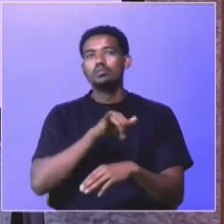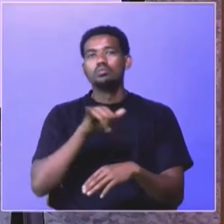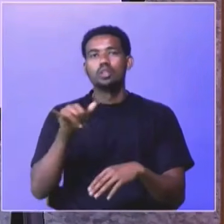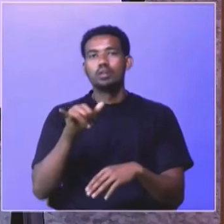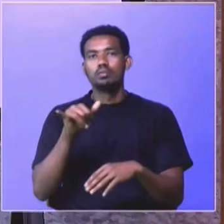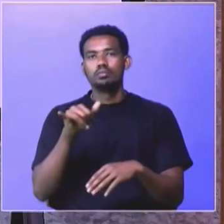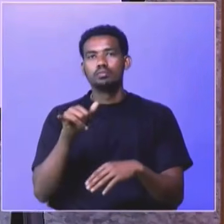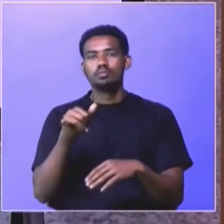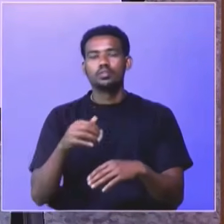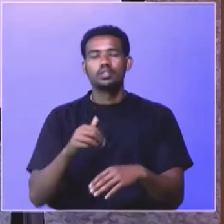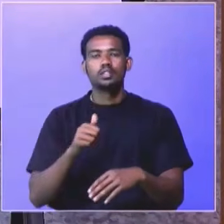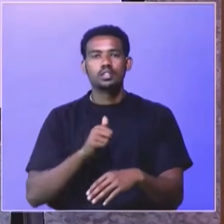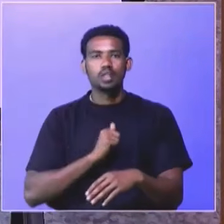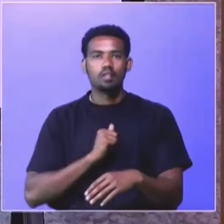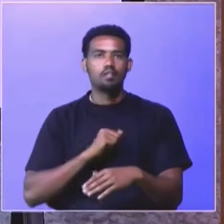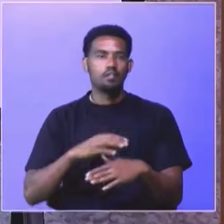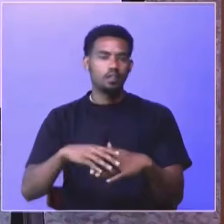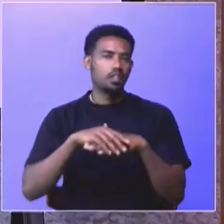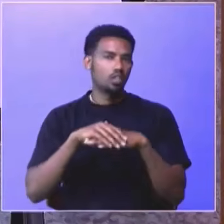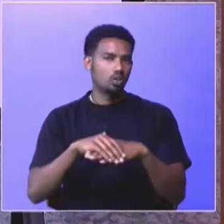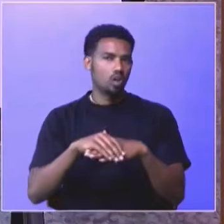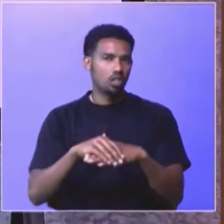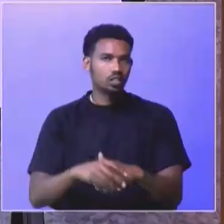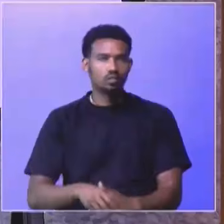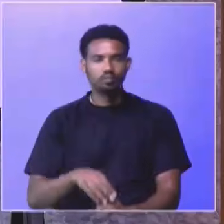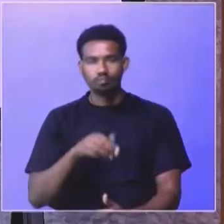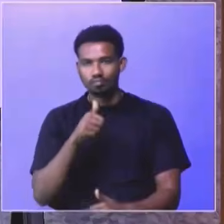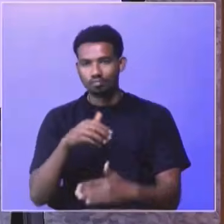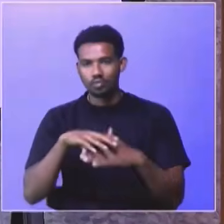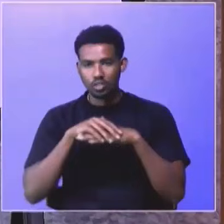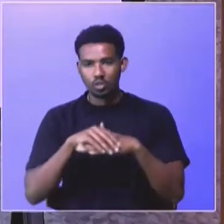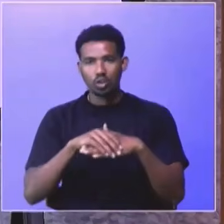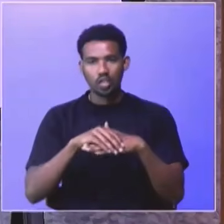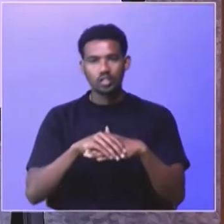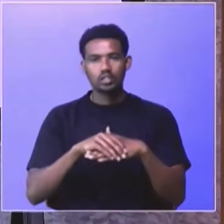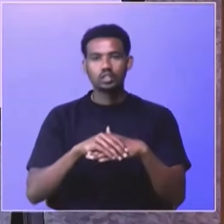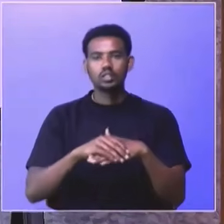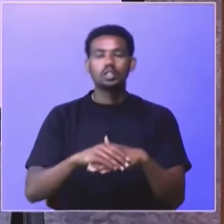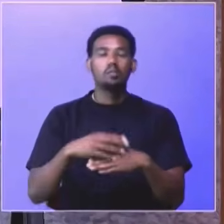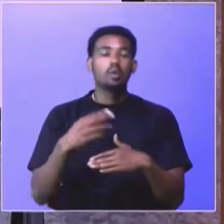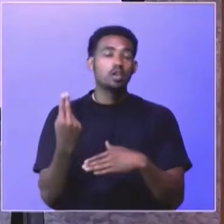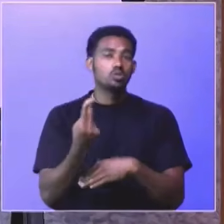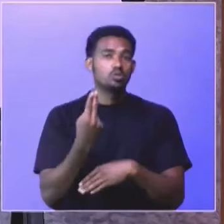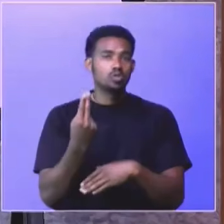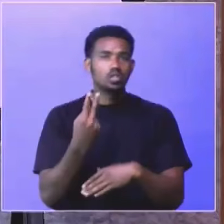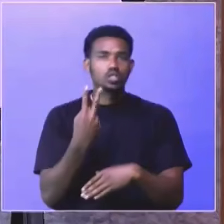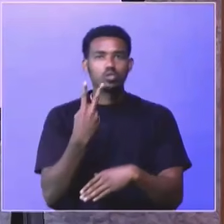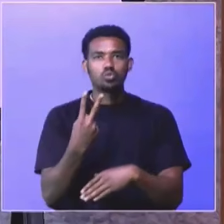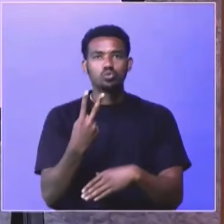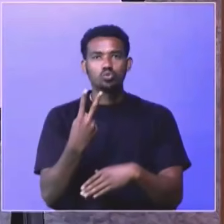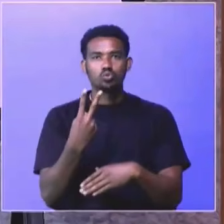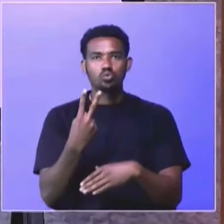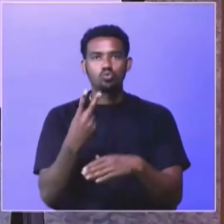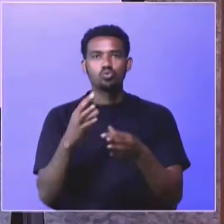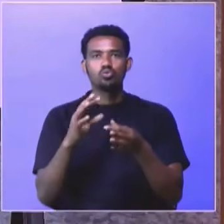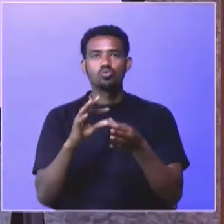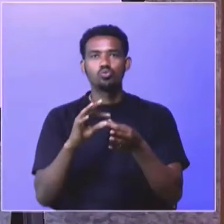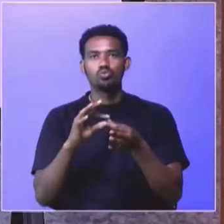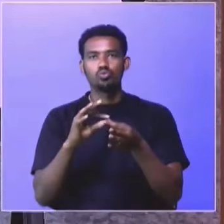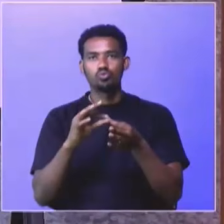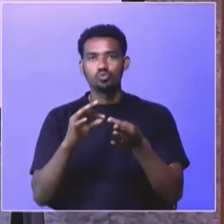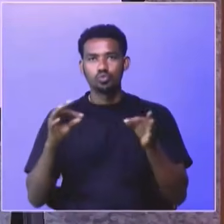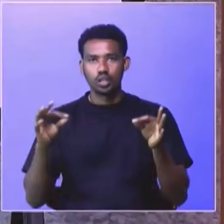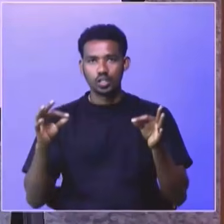about self-introduction, the formal method of self-introduction by using two phrases. The first one